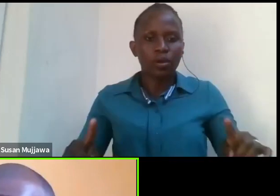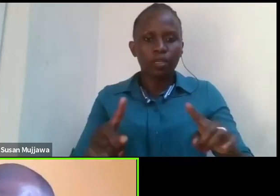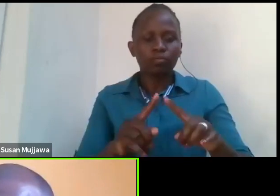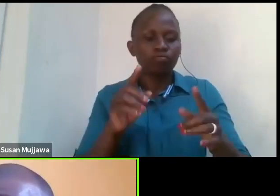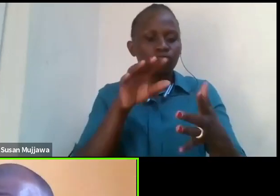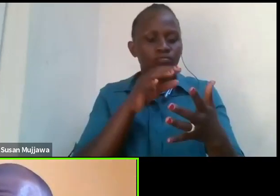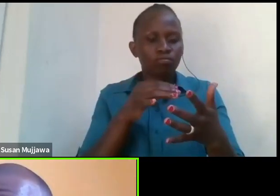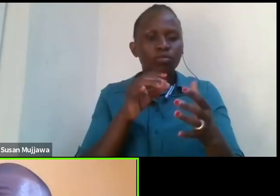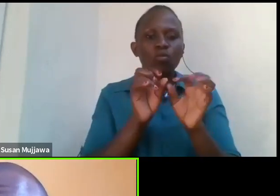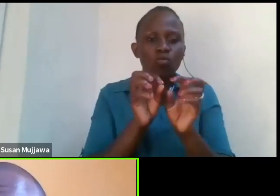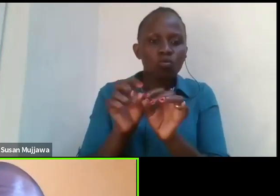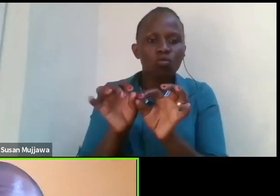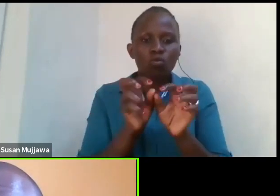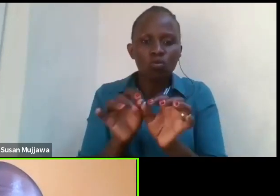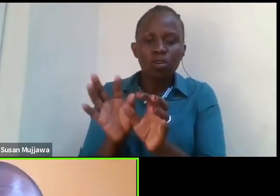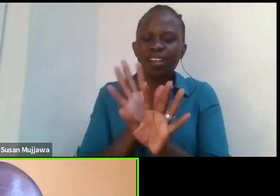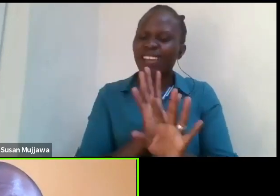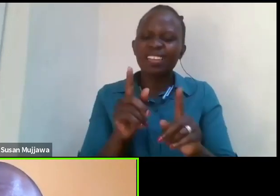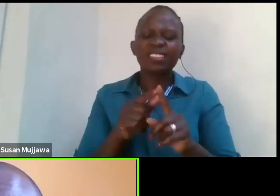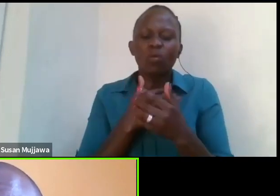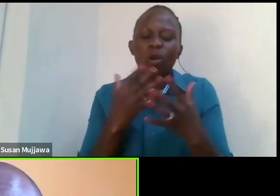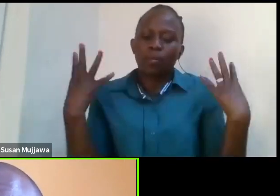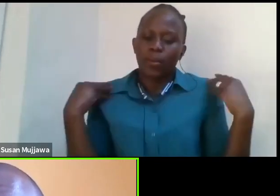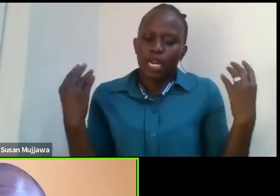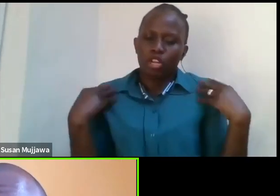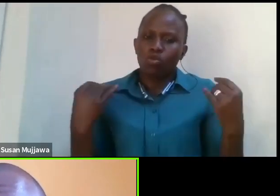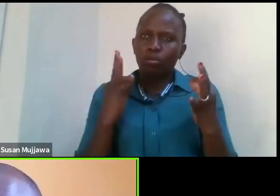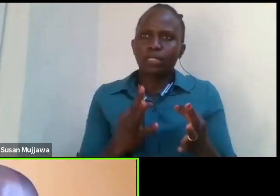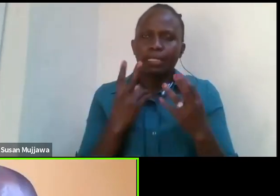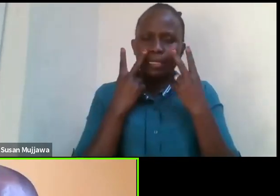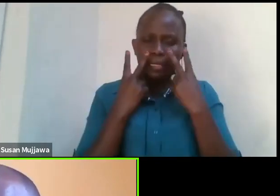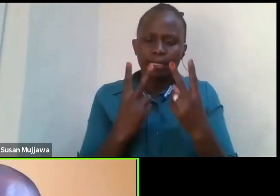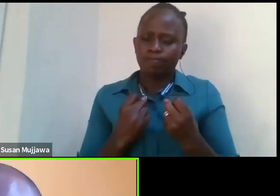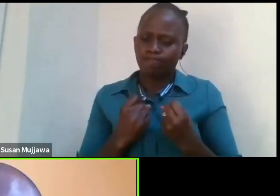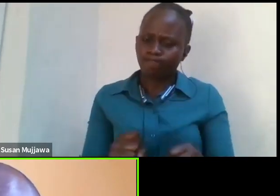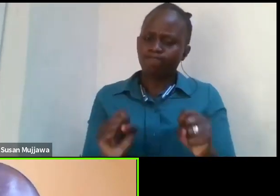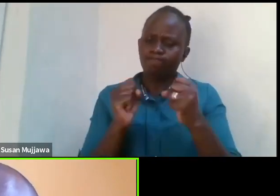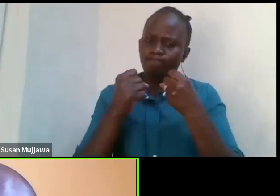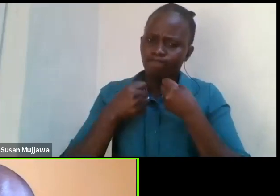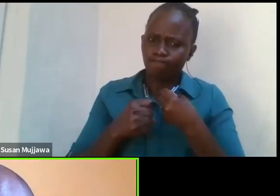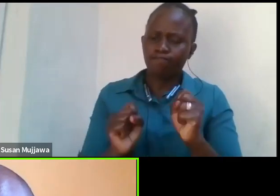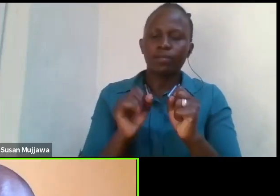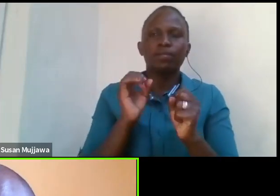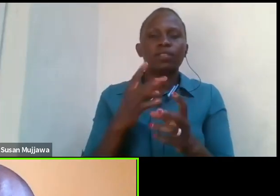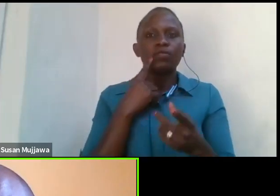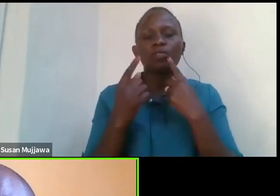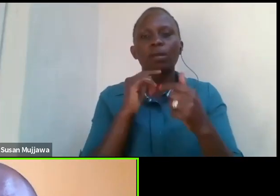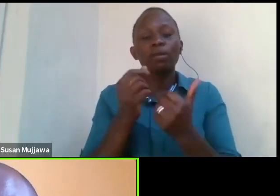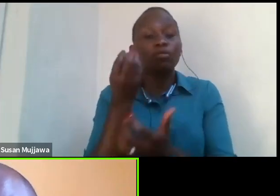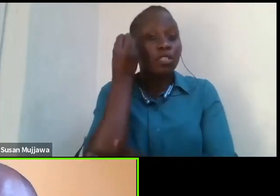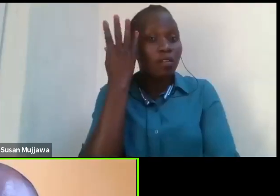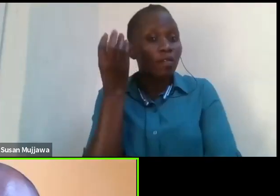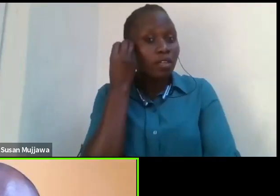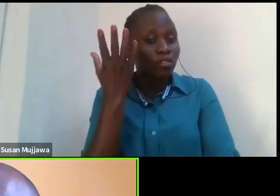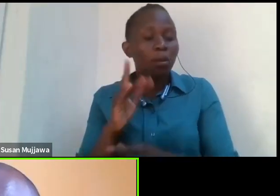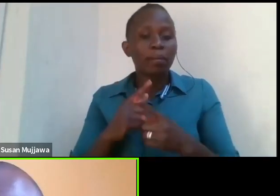They want to see things move, and as well, they are so practical. So when you talk about innovation and also you're not